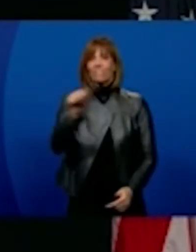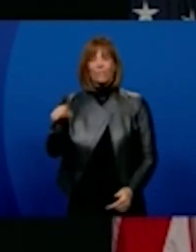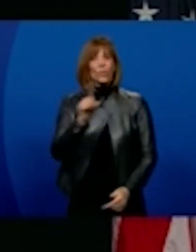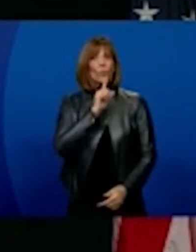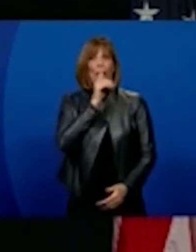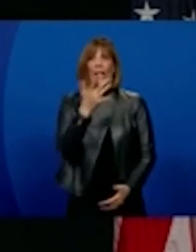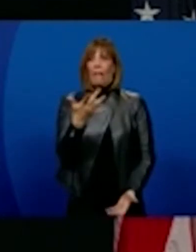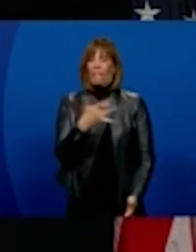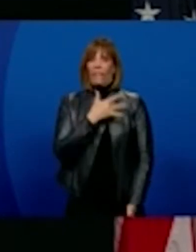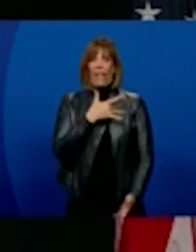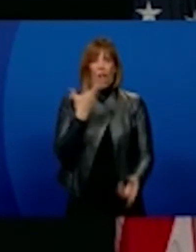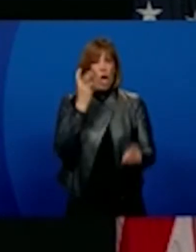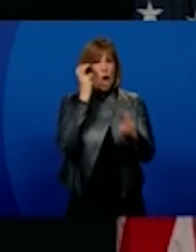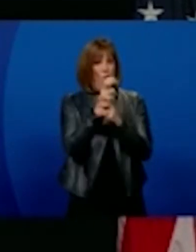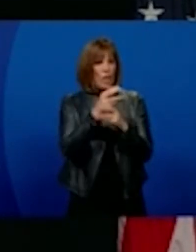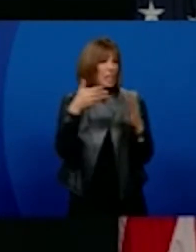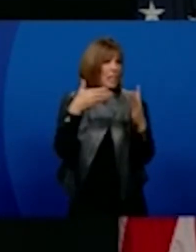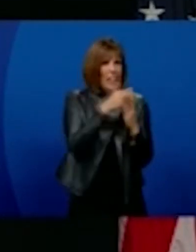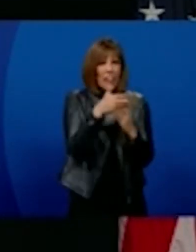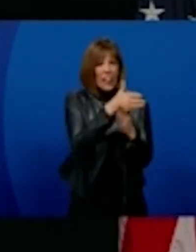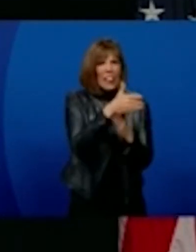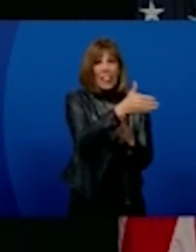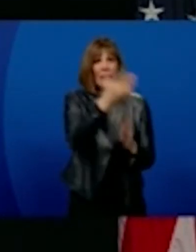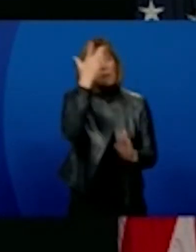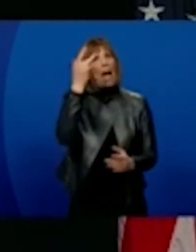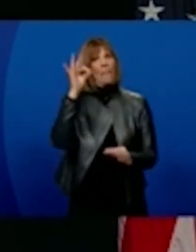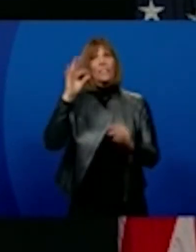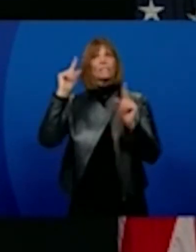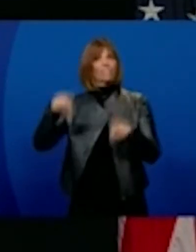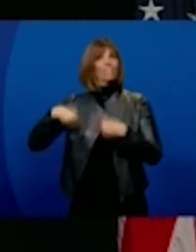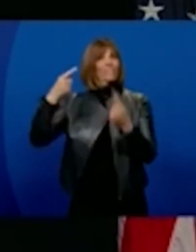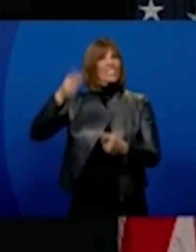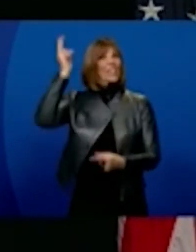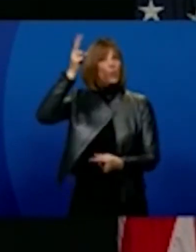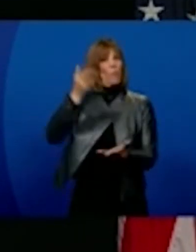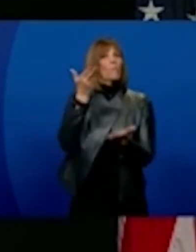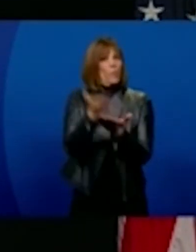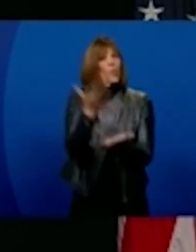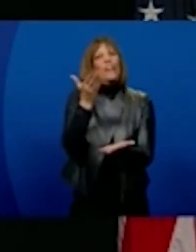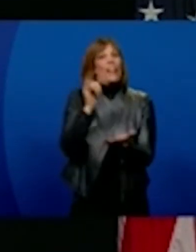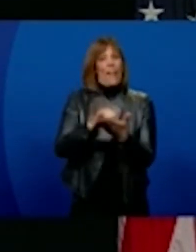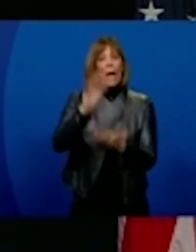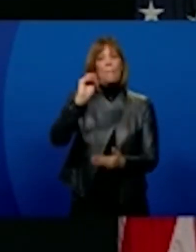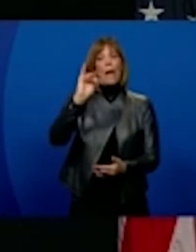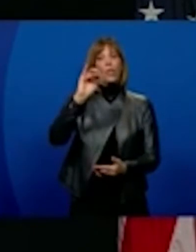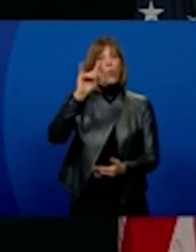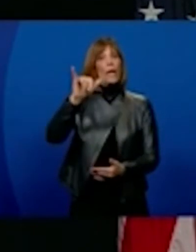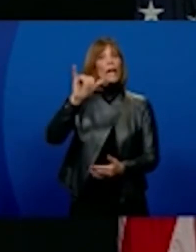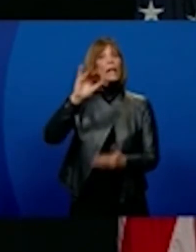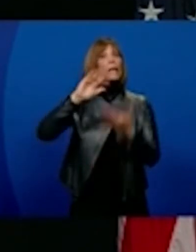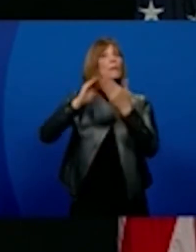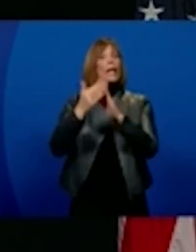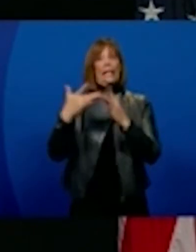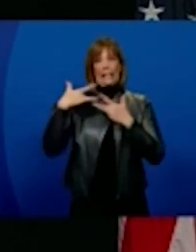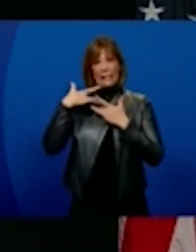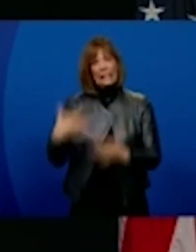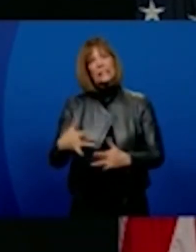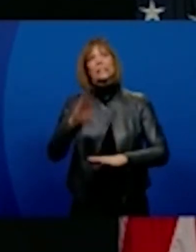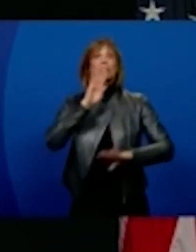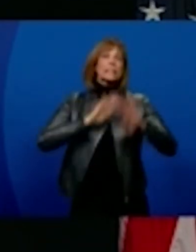wall you can imagine because of the historical data that exists in minority communities relative